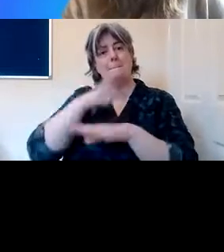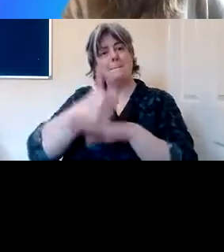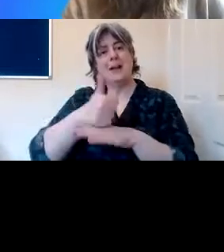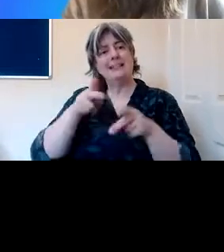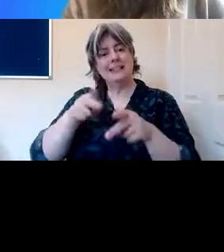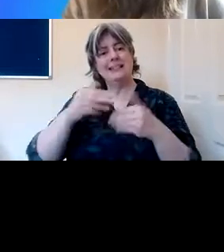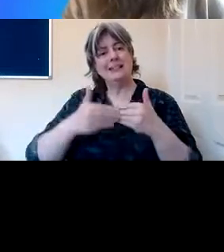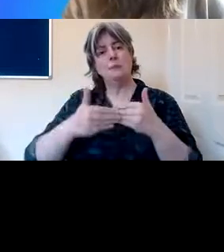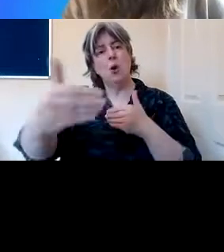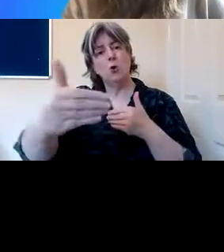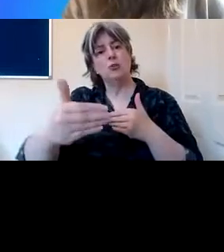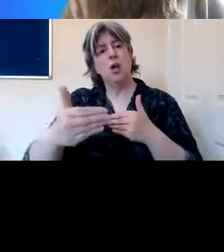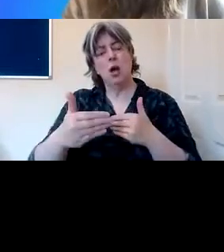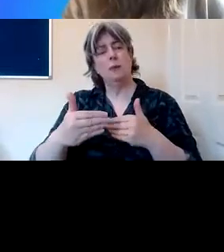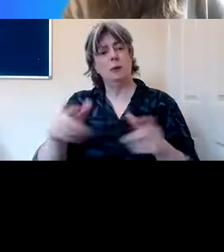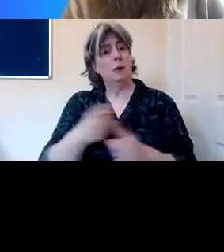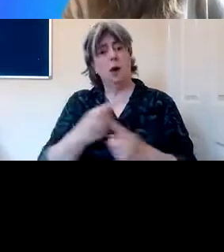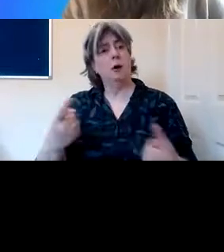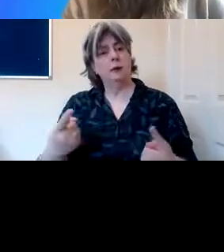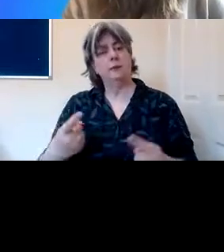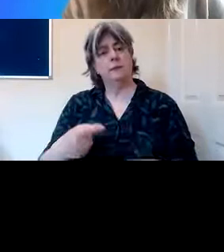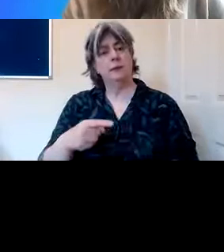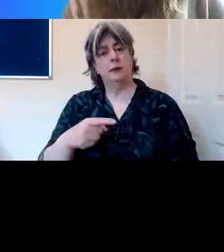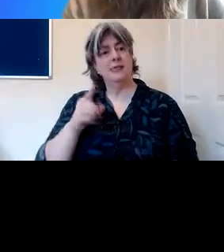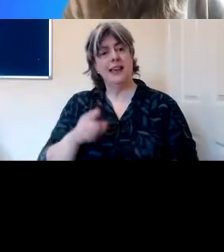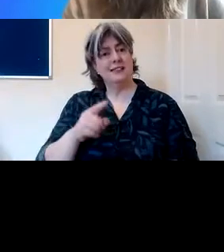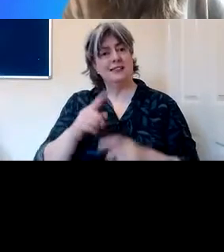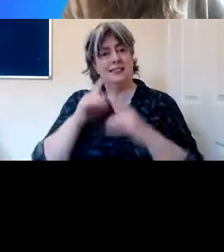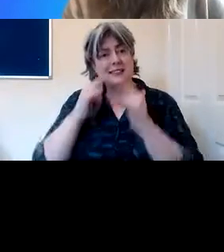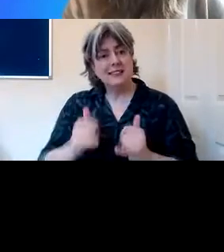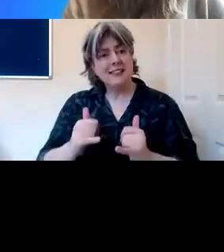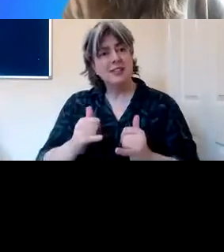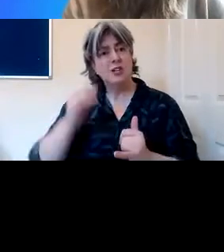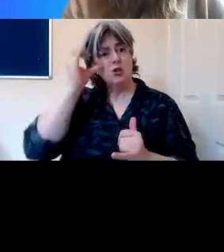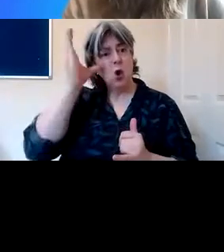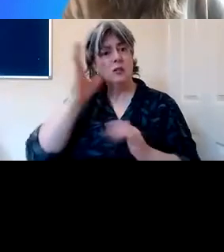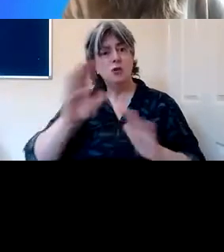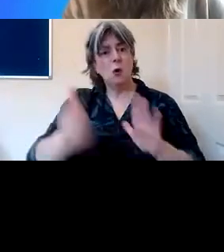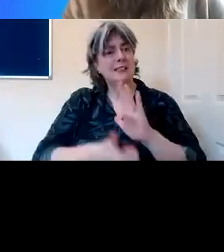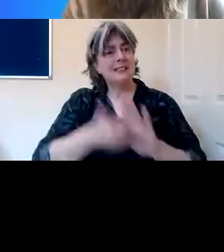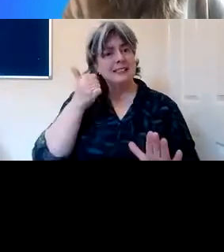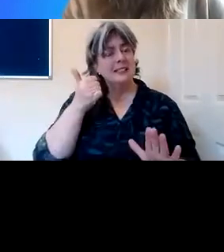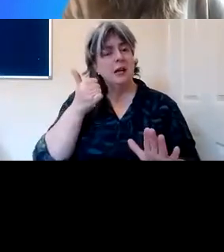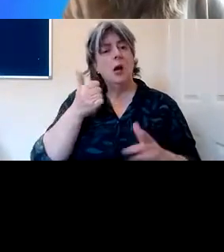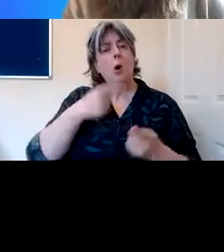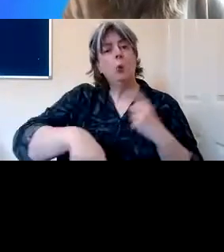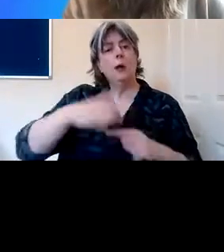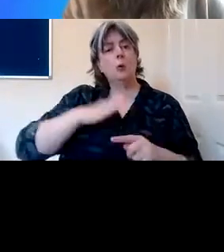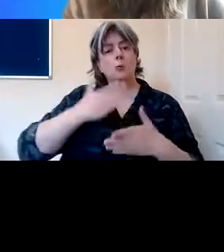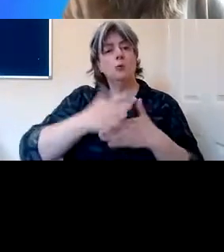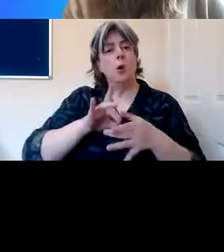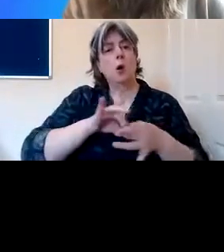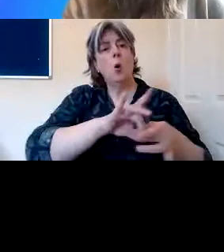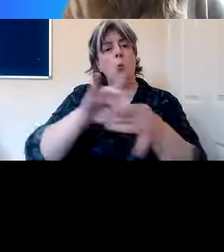about testing knowledge. It's not about testing skills. So again, we would want to work with the profession to ensure that our evaluation